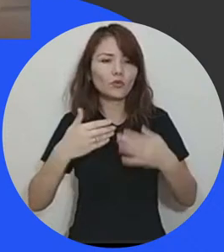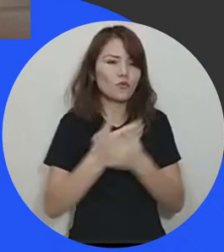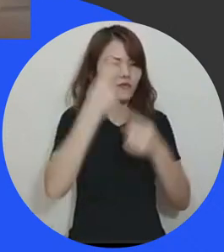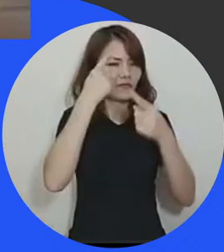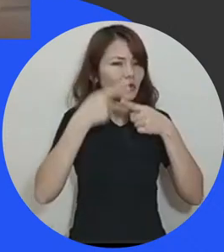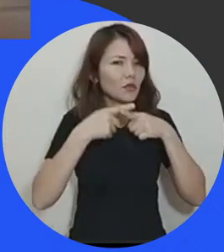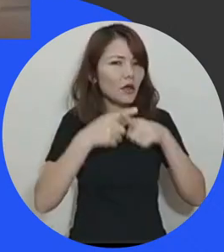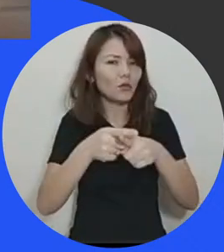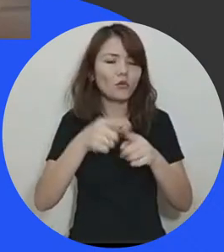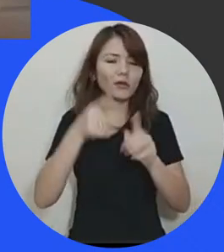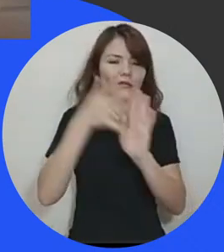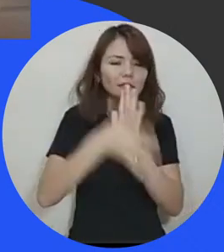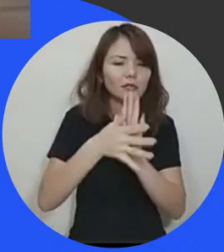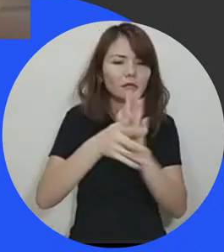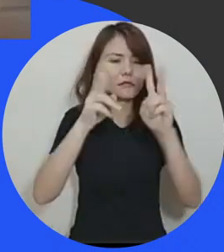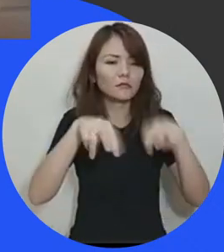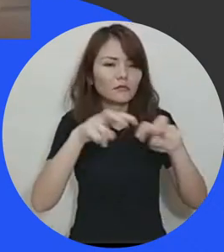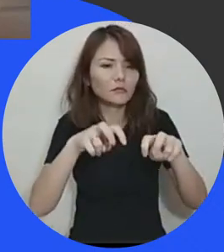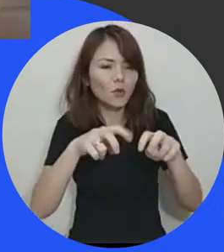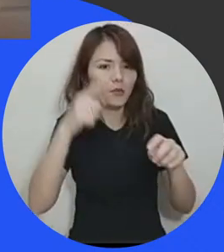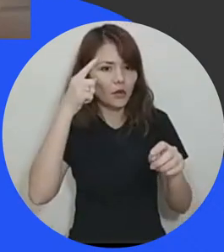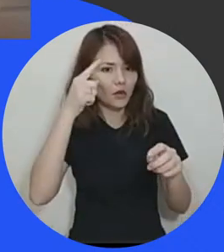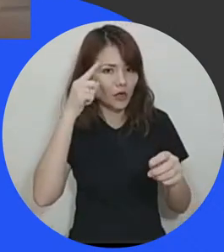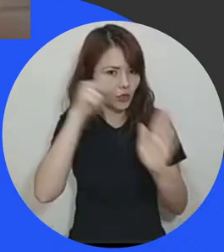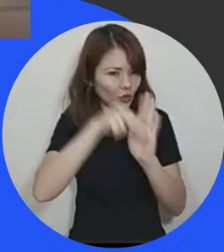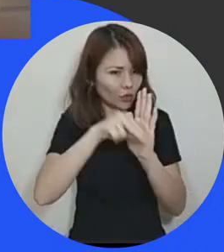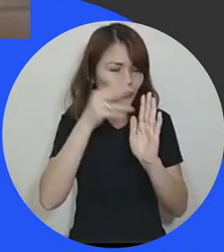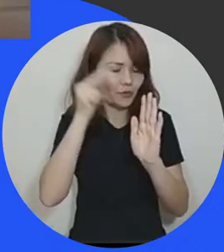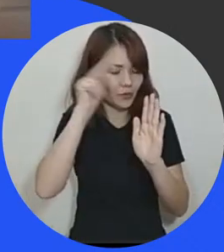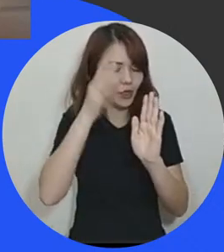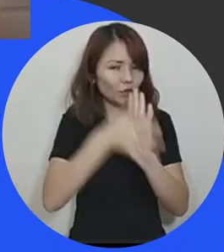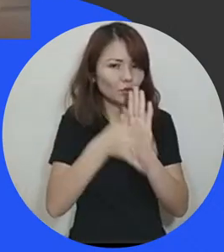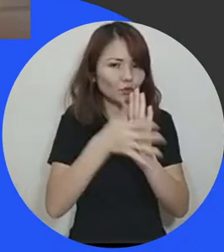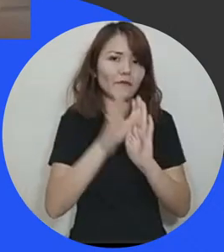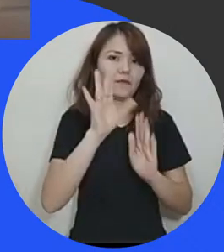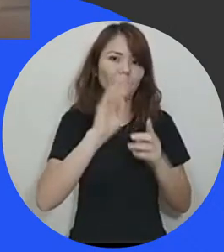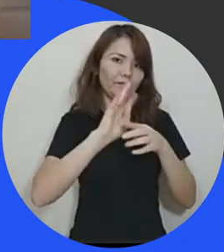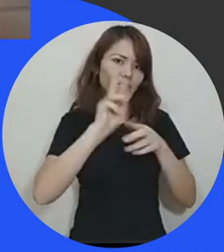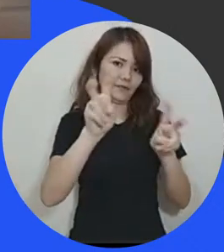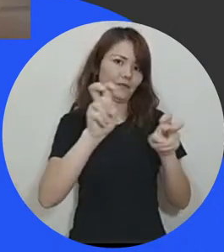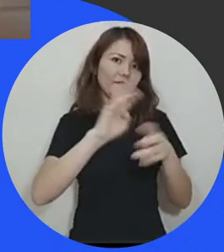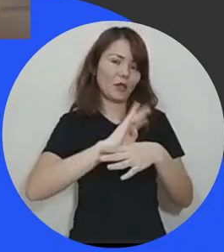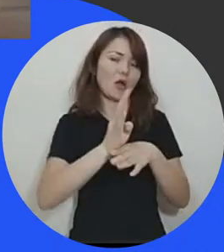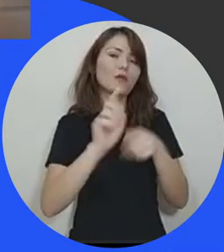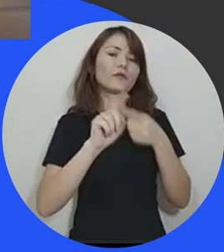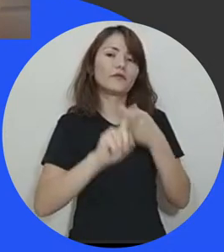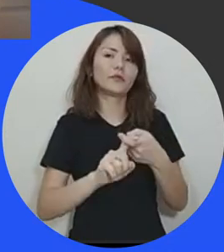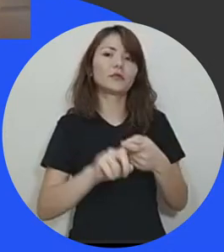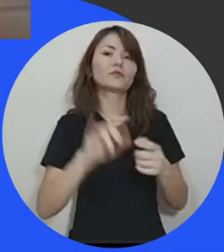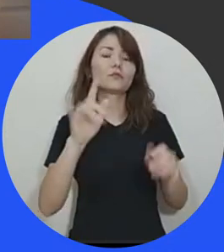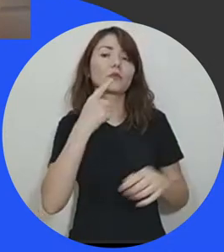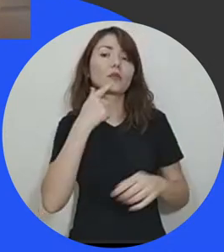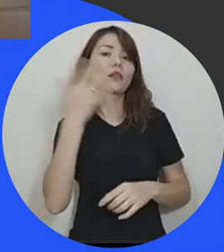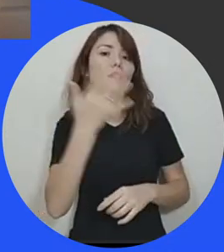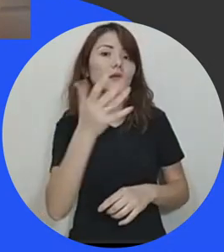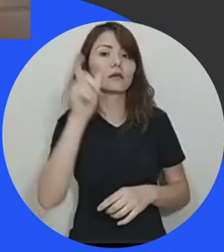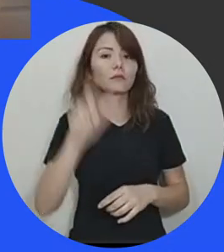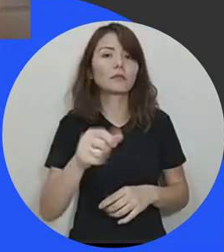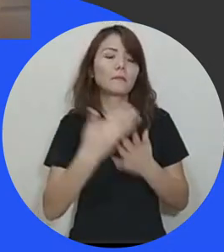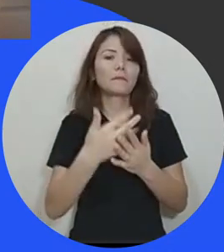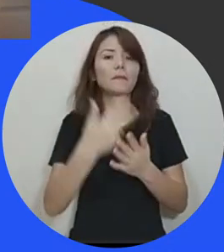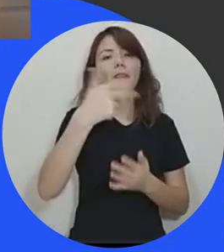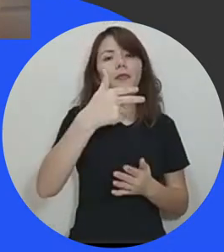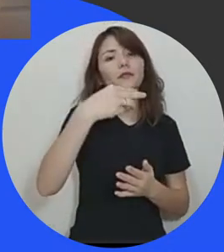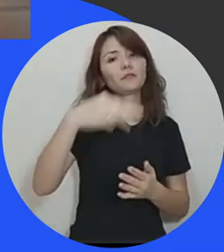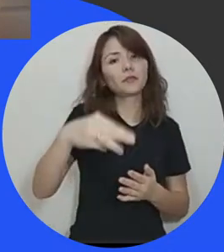virus. We will have a lecture for about 30 minutes, and then there will be time for your questions.